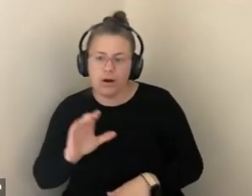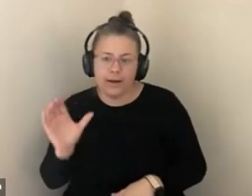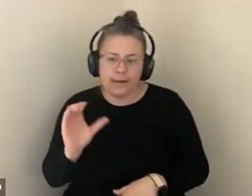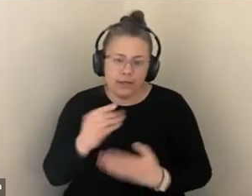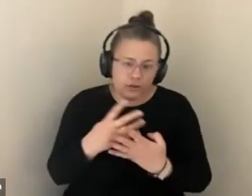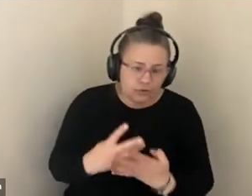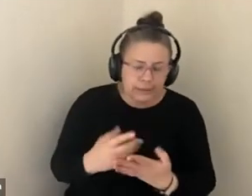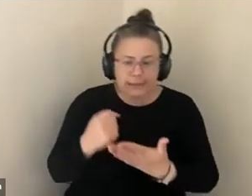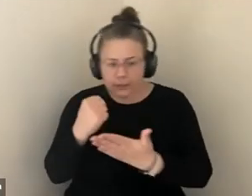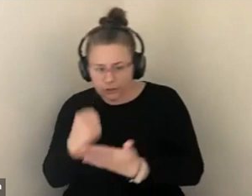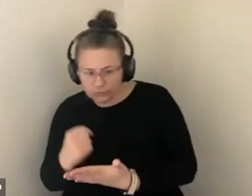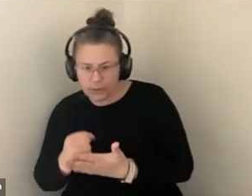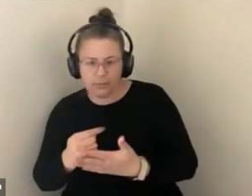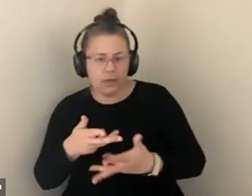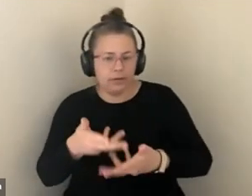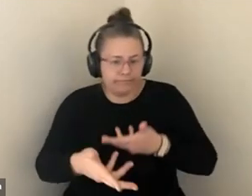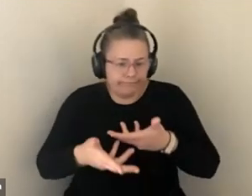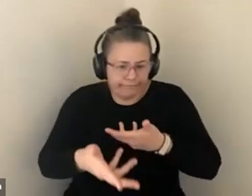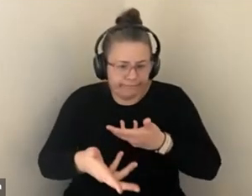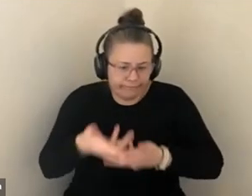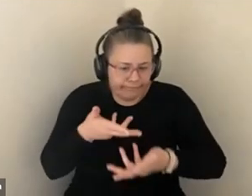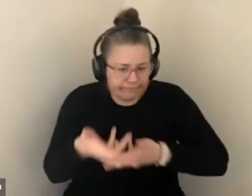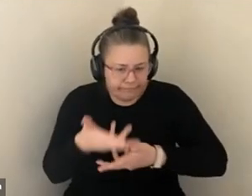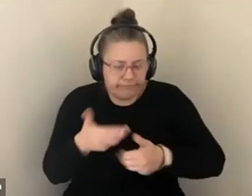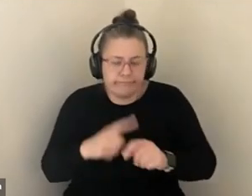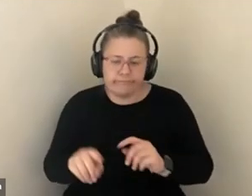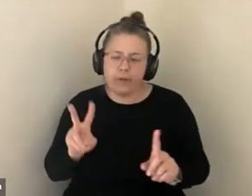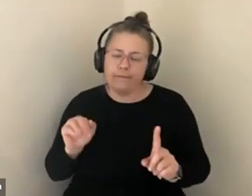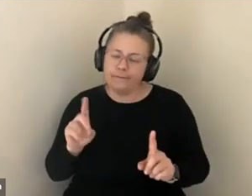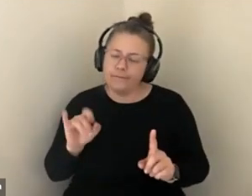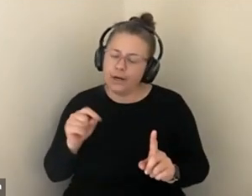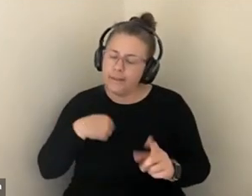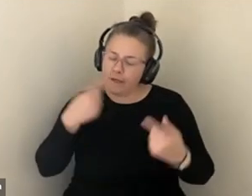are? But I agree with you, Vardeet.